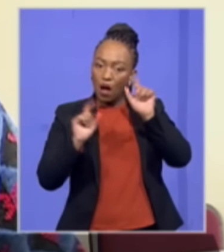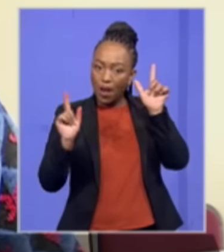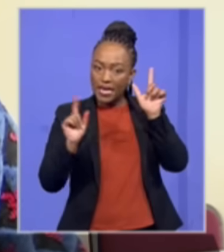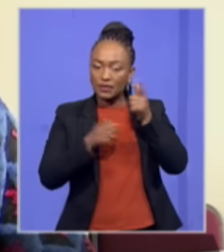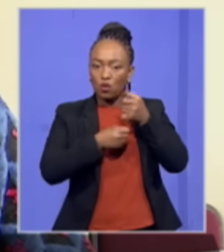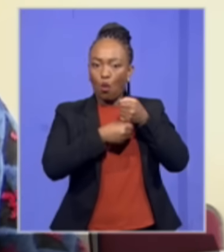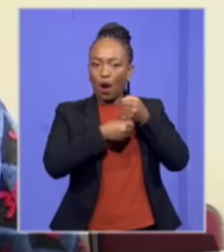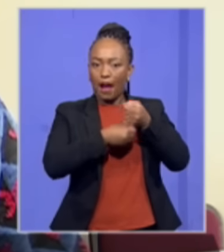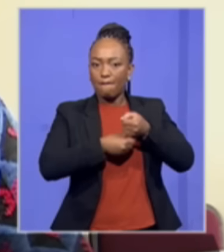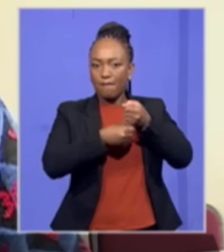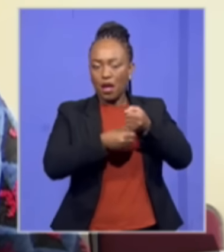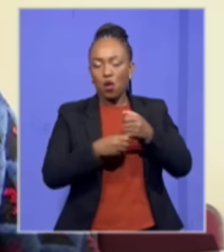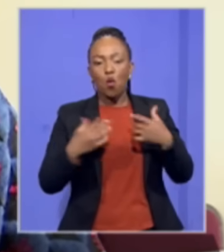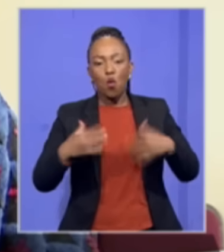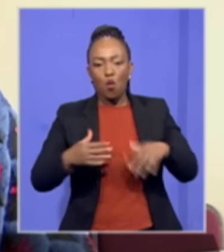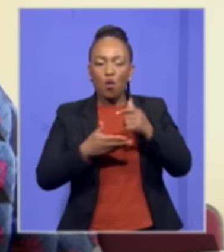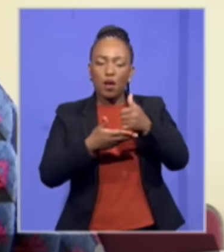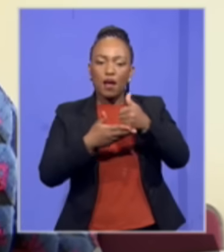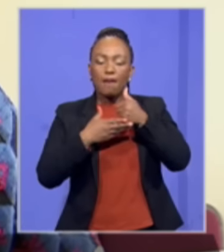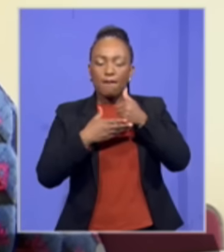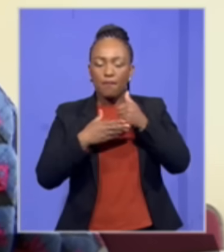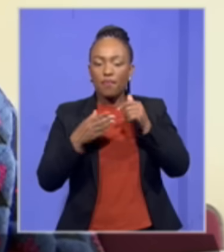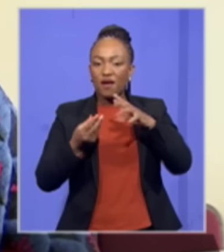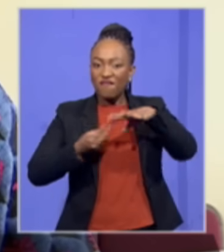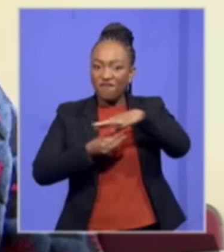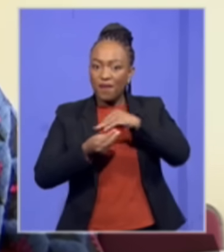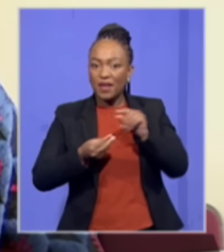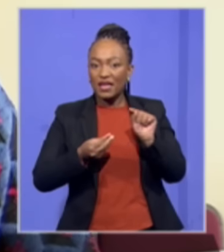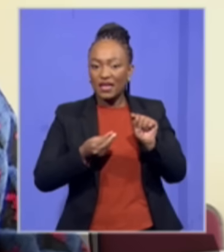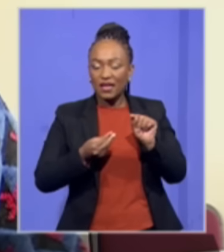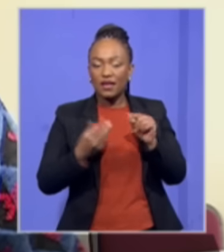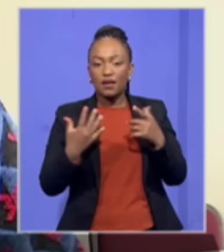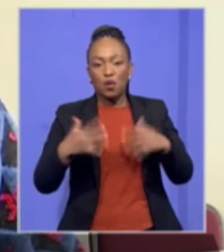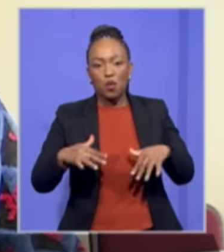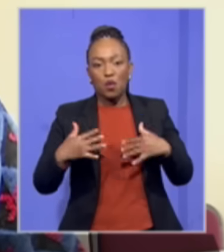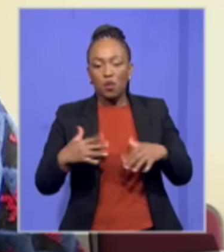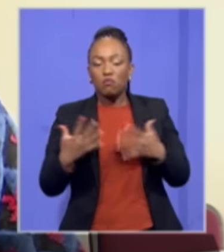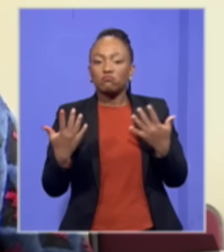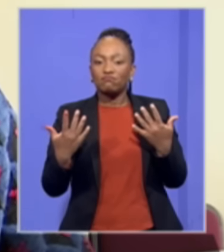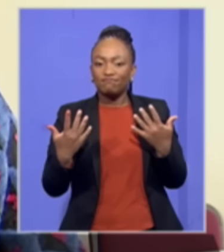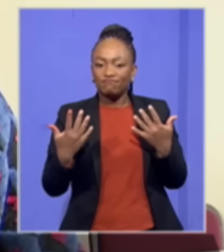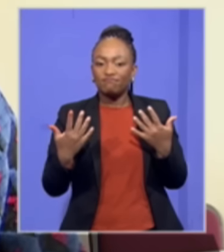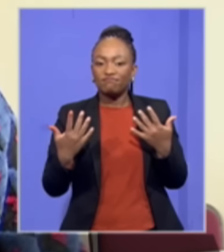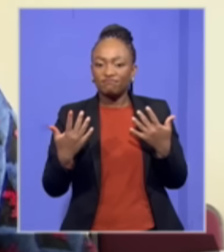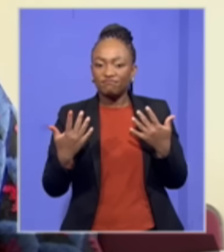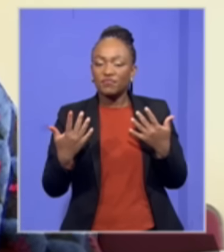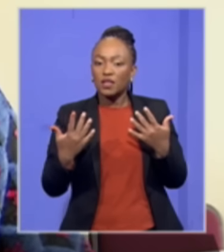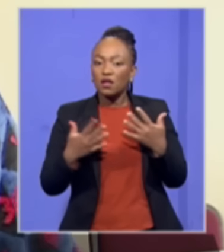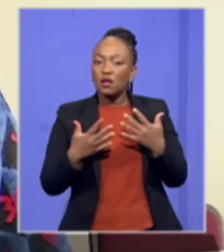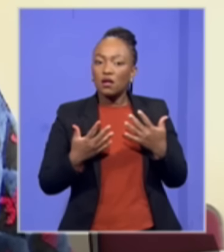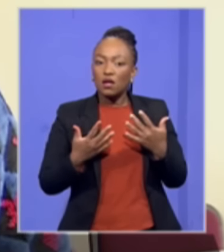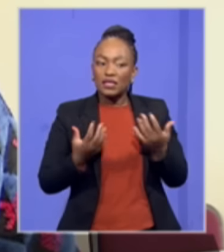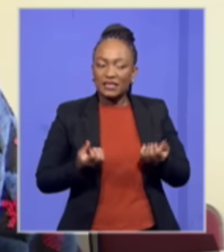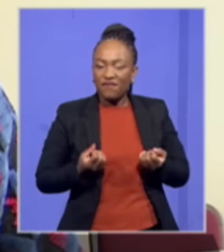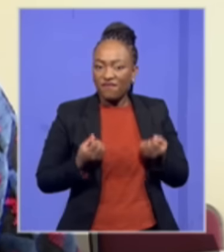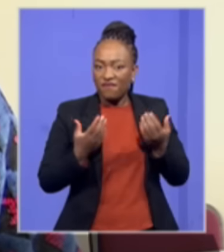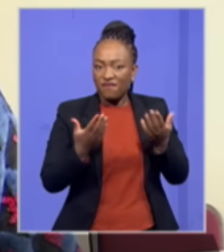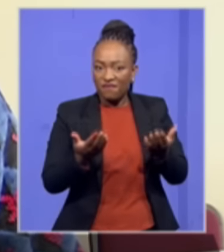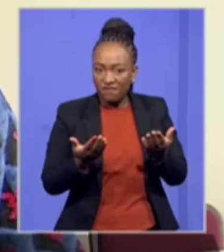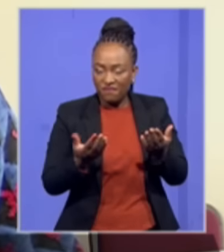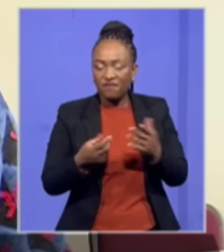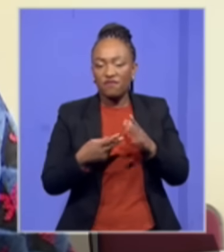build the families. Say long at the end of the day, they'll end up being the servants. Sabato, but ba instilla